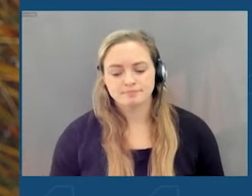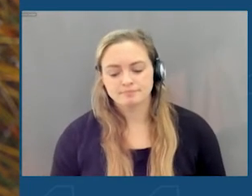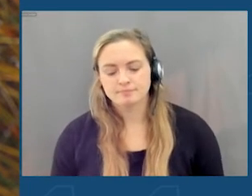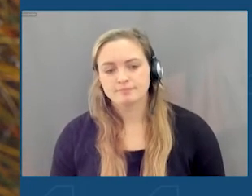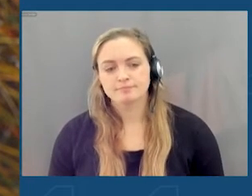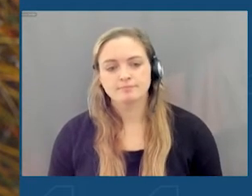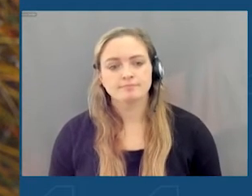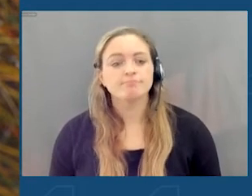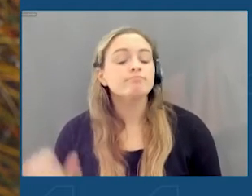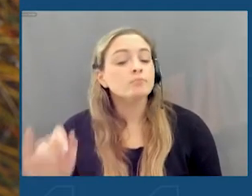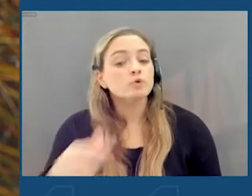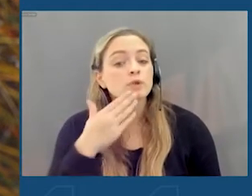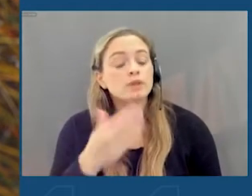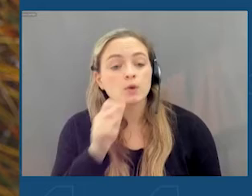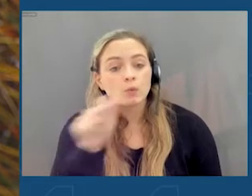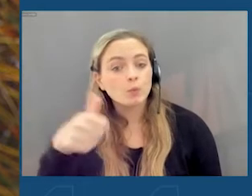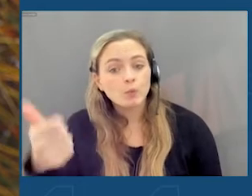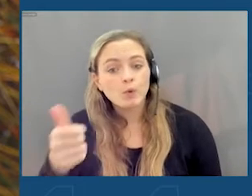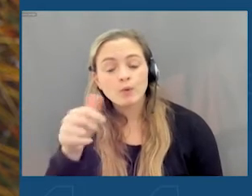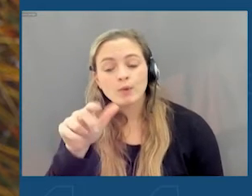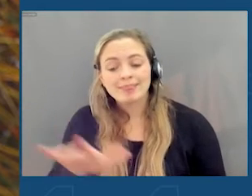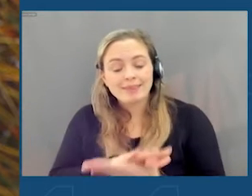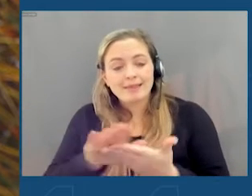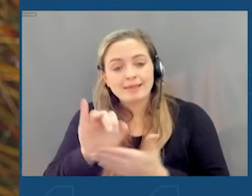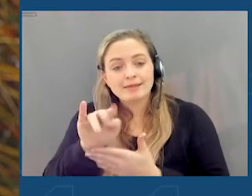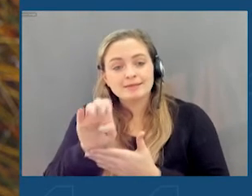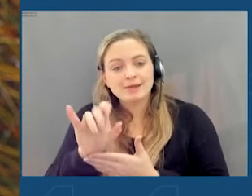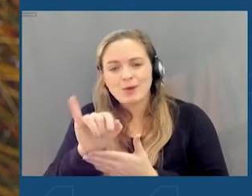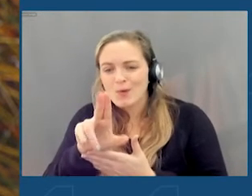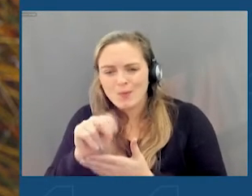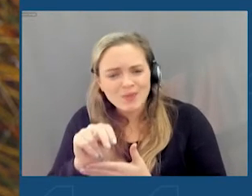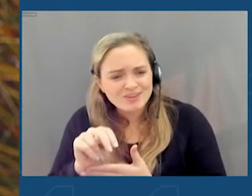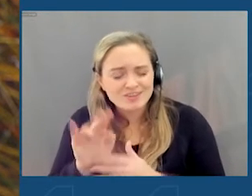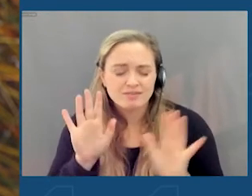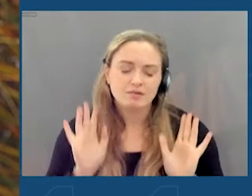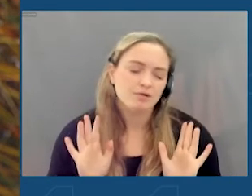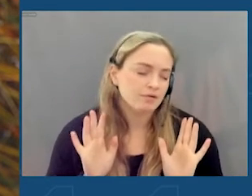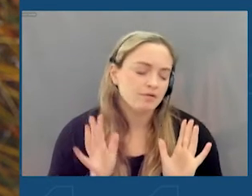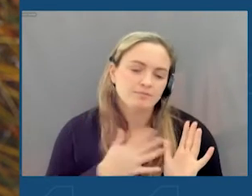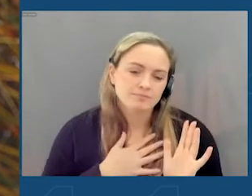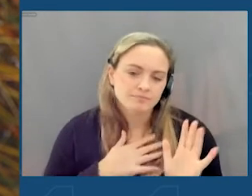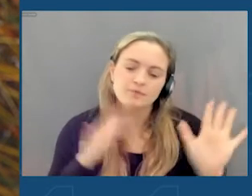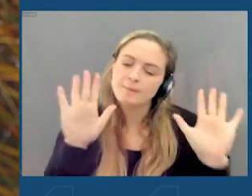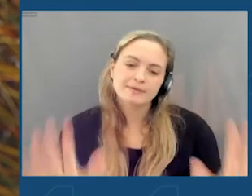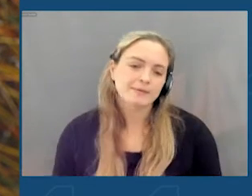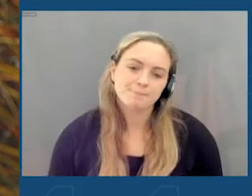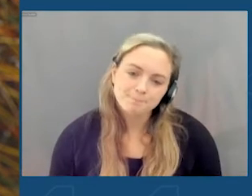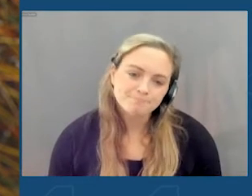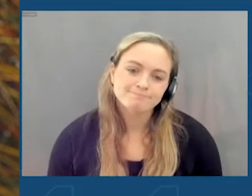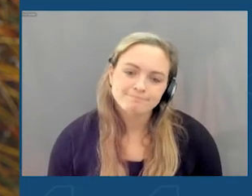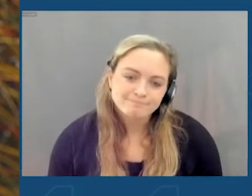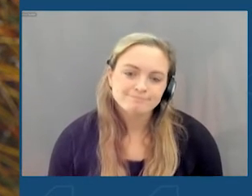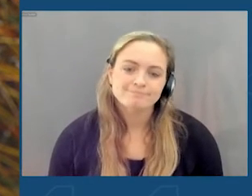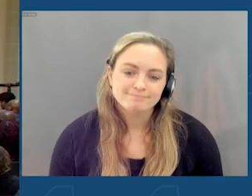I also want to thank the Clean Slate Coalition. You guys are absolutely amazing.